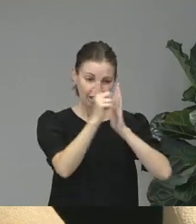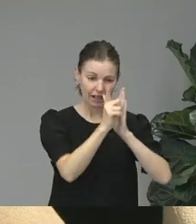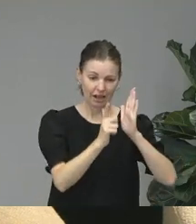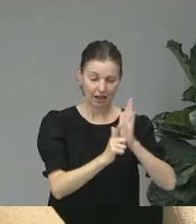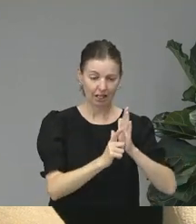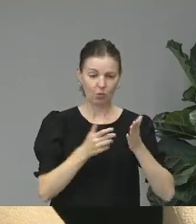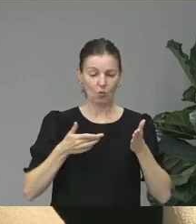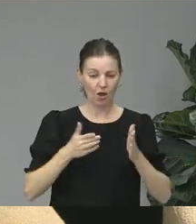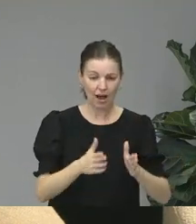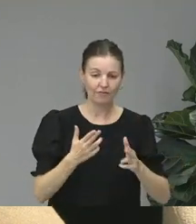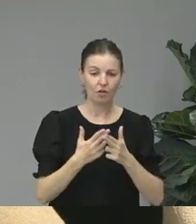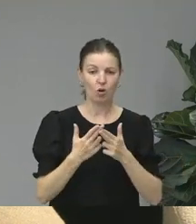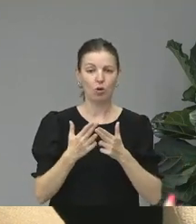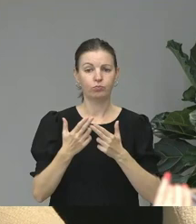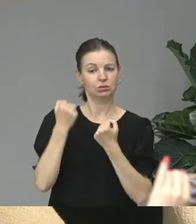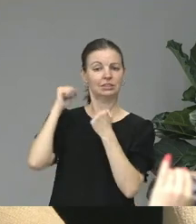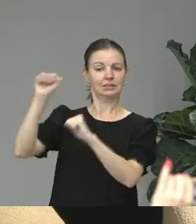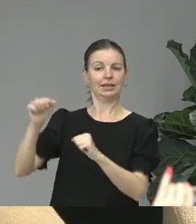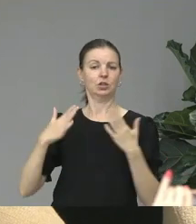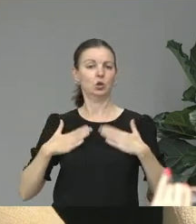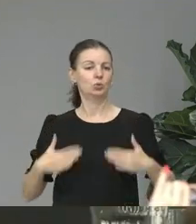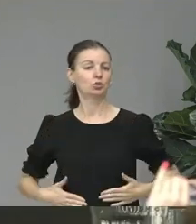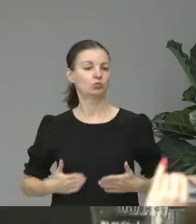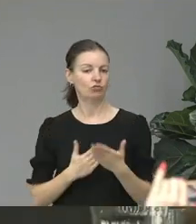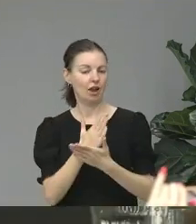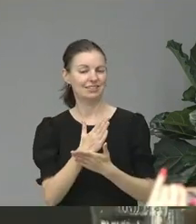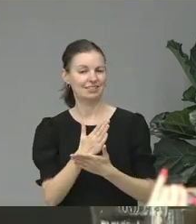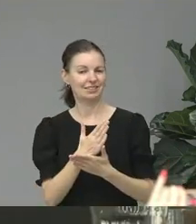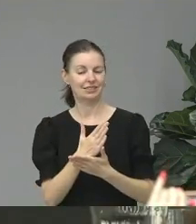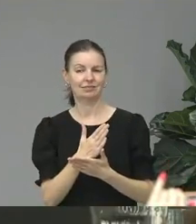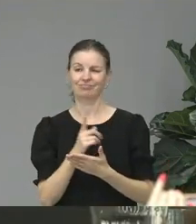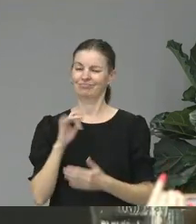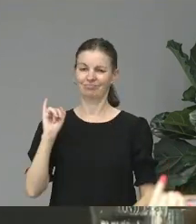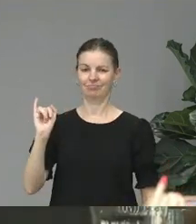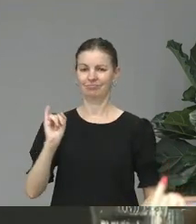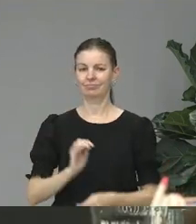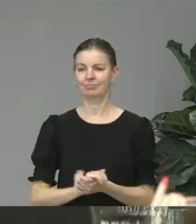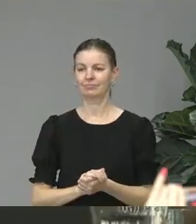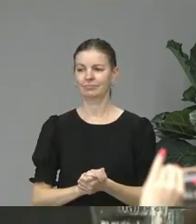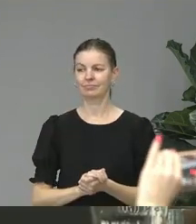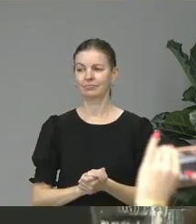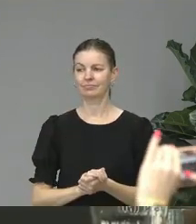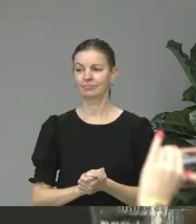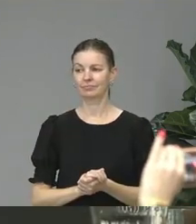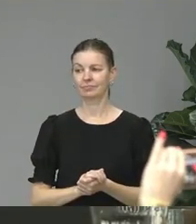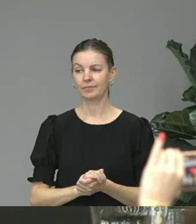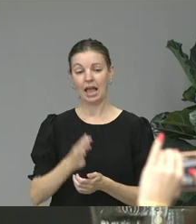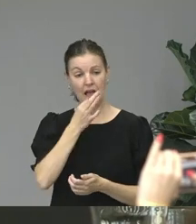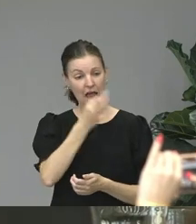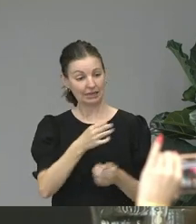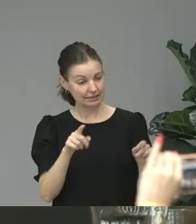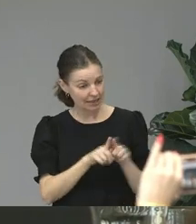of protecting human rights, and it shouldn't have to be that hard. Thank you. Peter, I'll ask you the same question. Why is the status quo not enough,